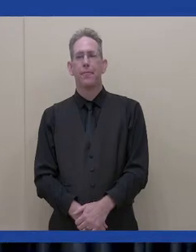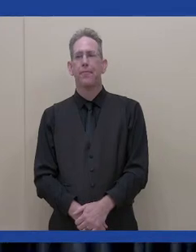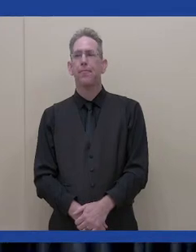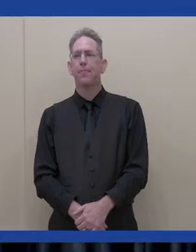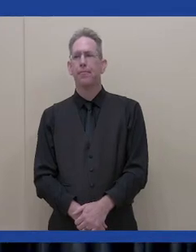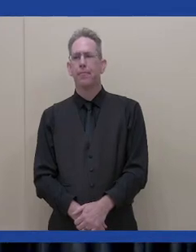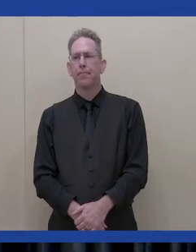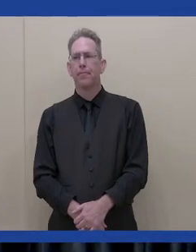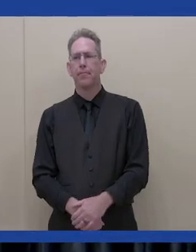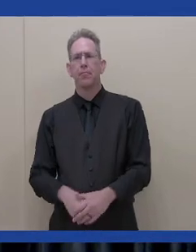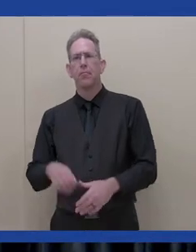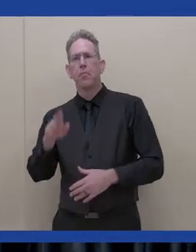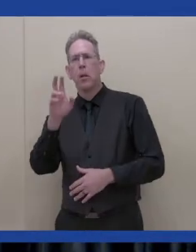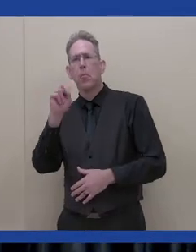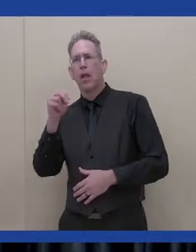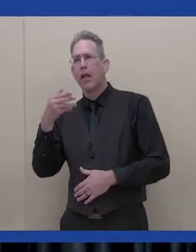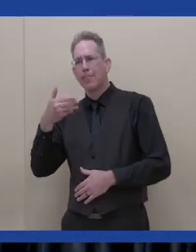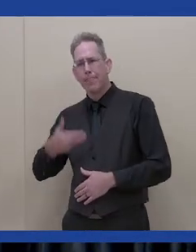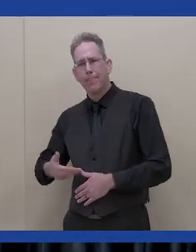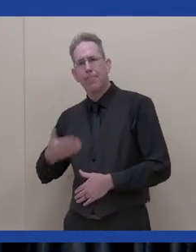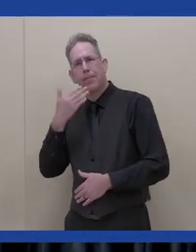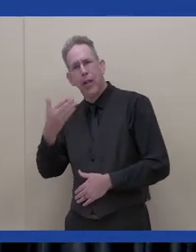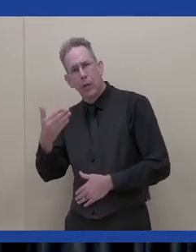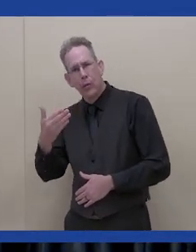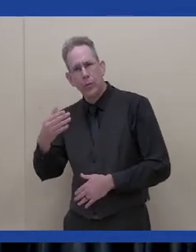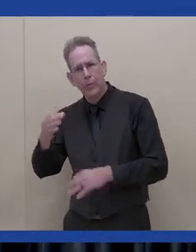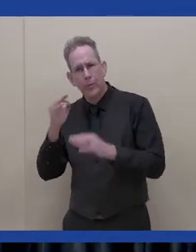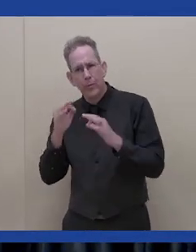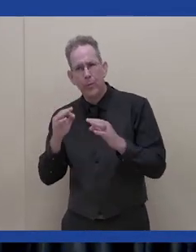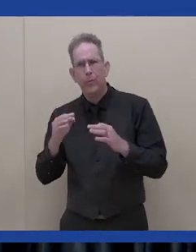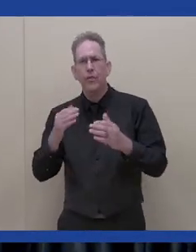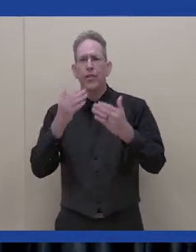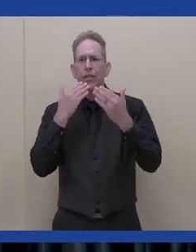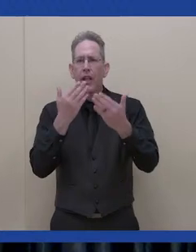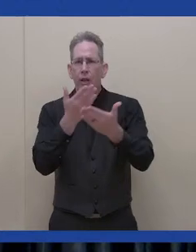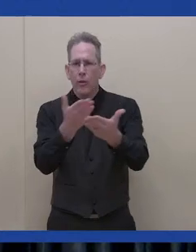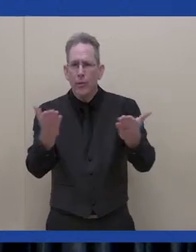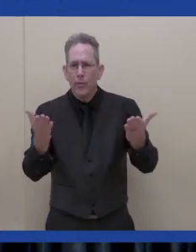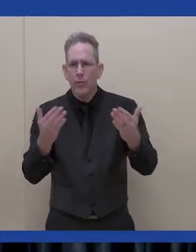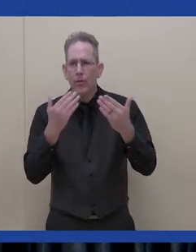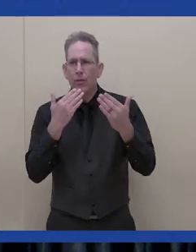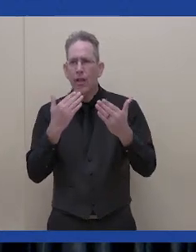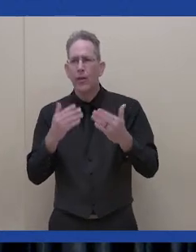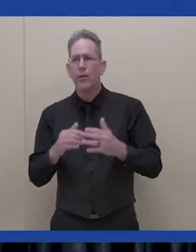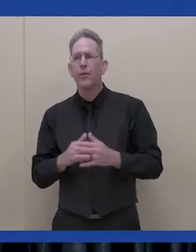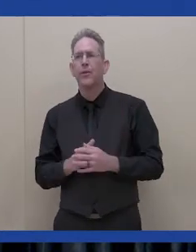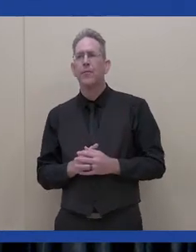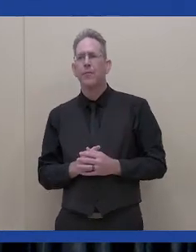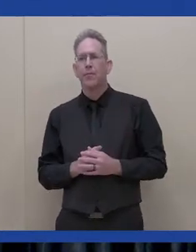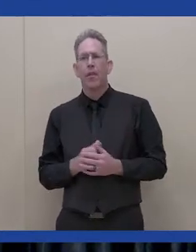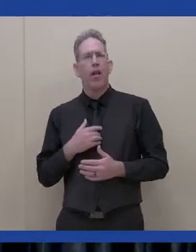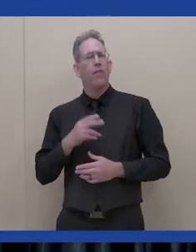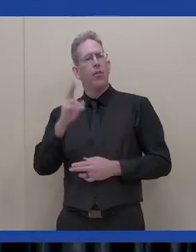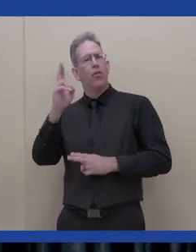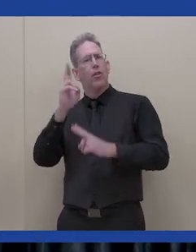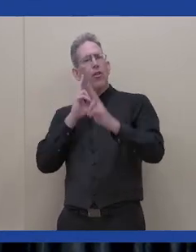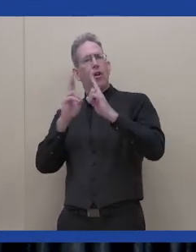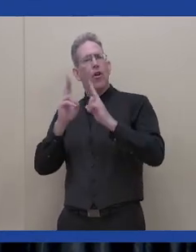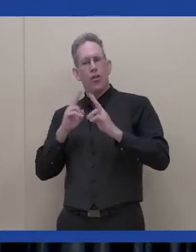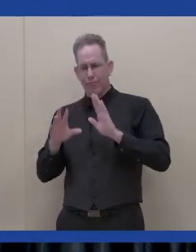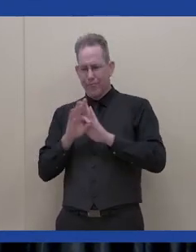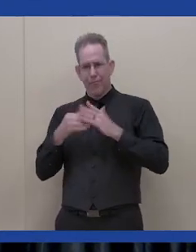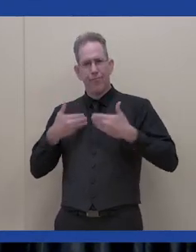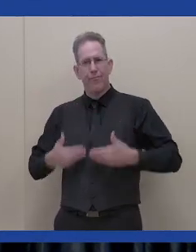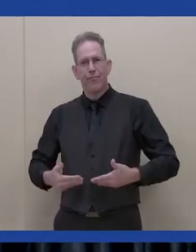Thank you, CIO Shad. Thank you, Councillor Carpenter. I'm incredibly honored to have your confidence and the support of my